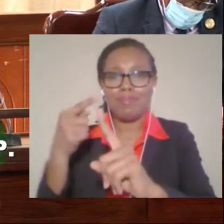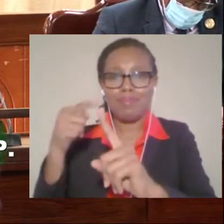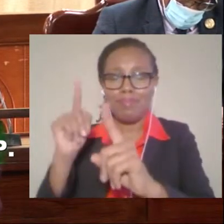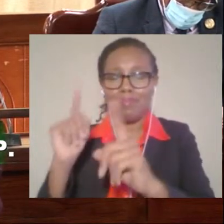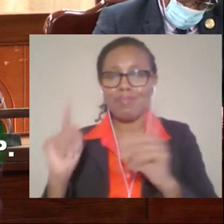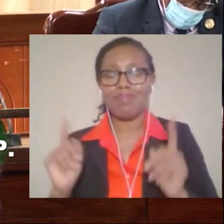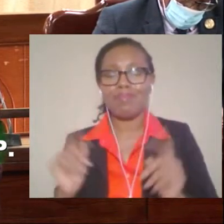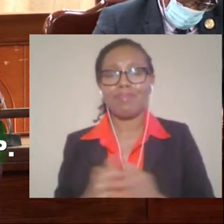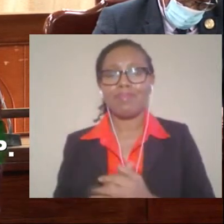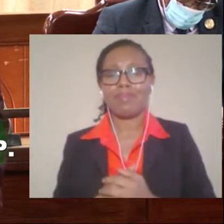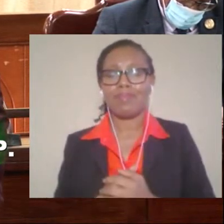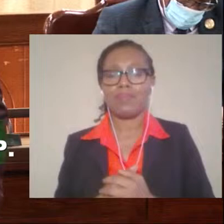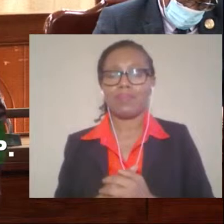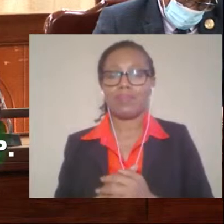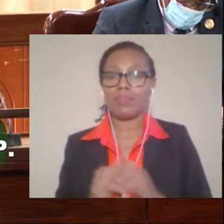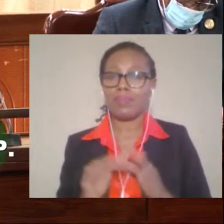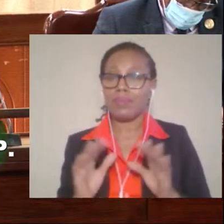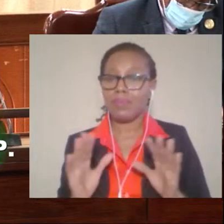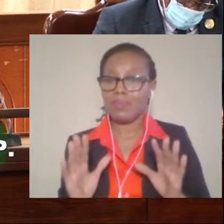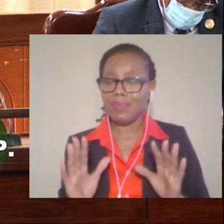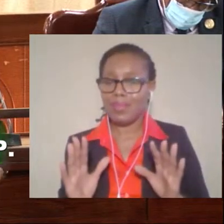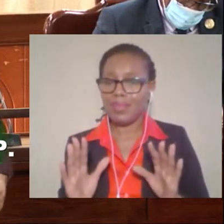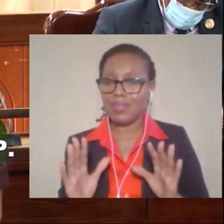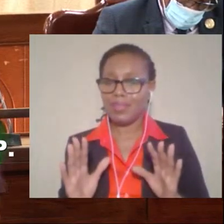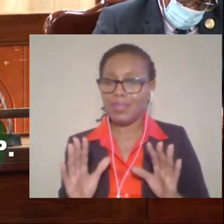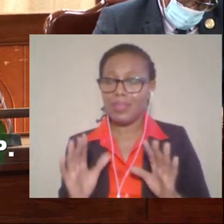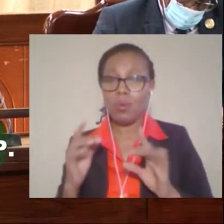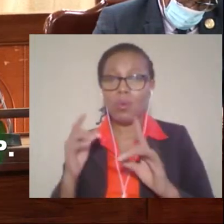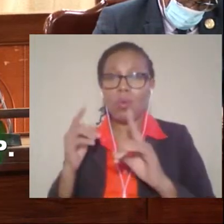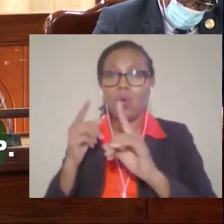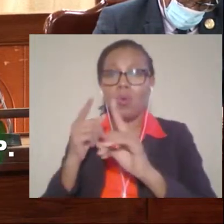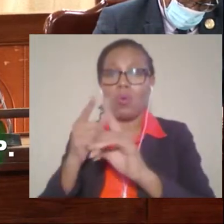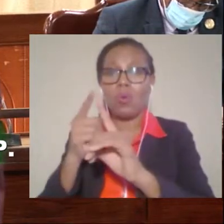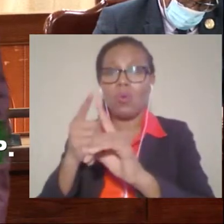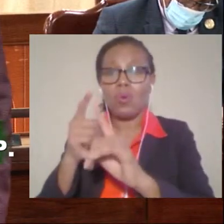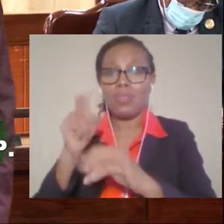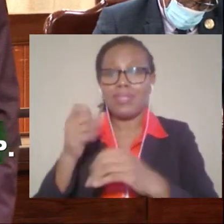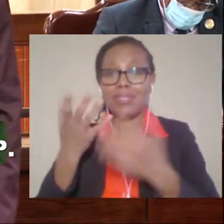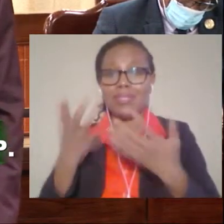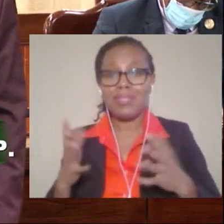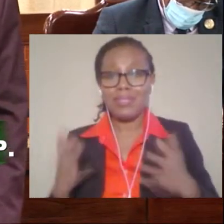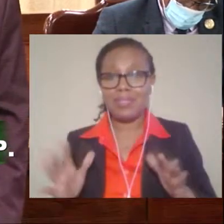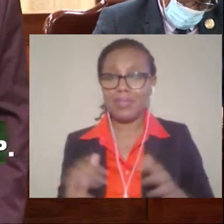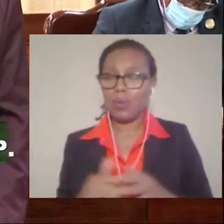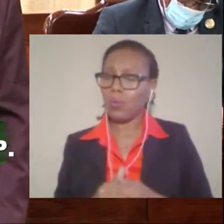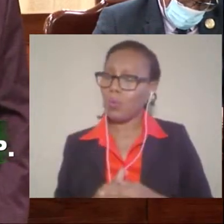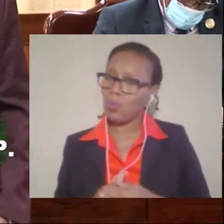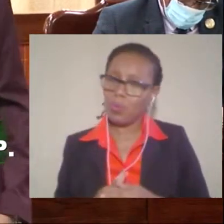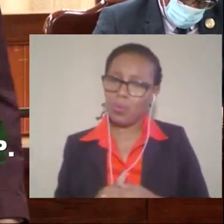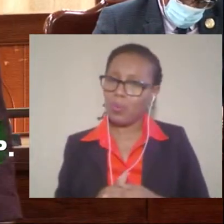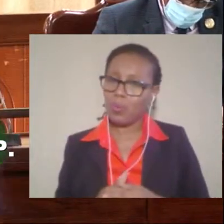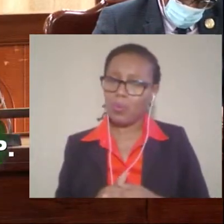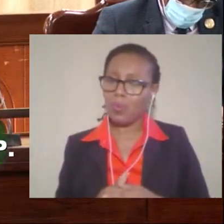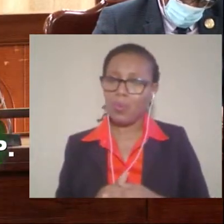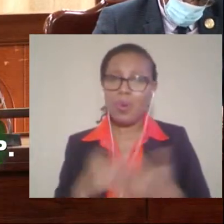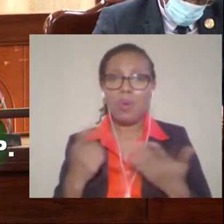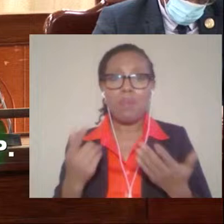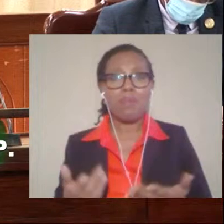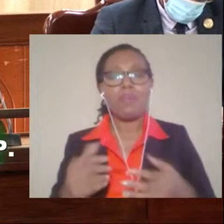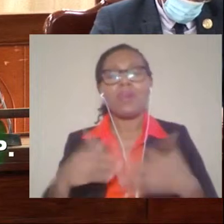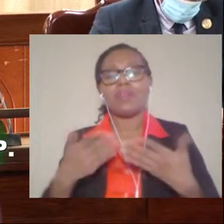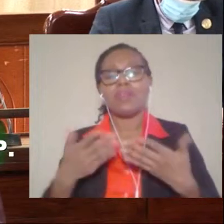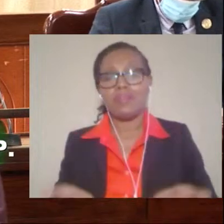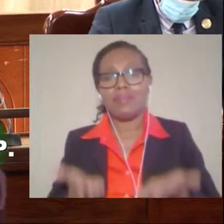But it takes more than that. We have to provide a platform. We provide all kinds of